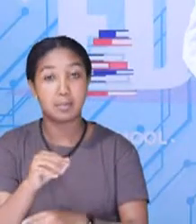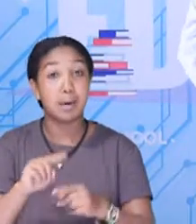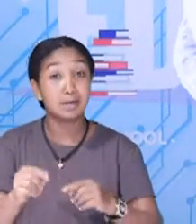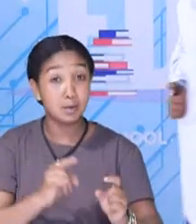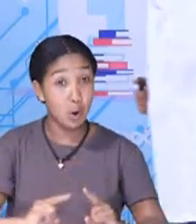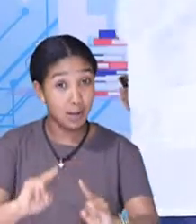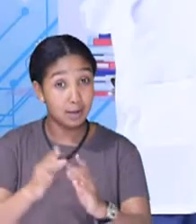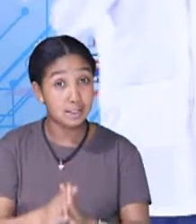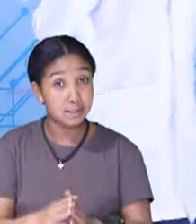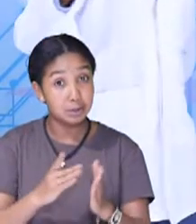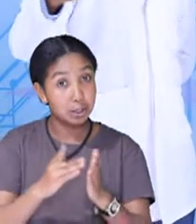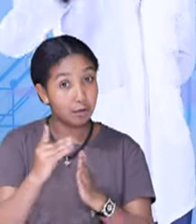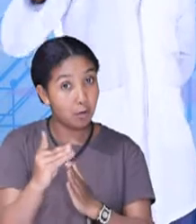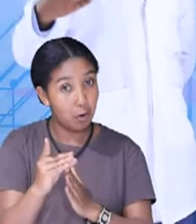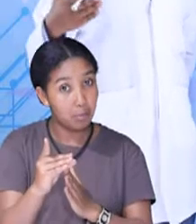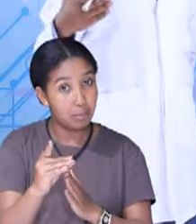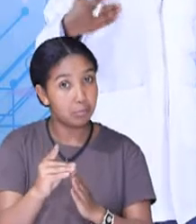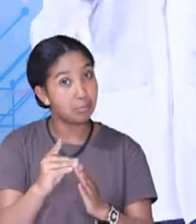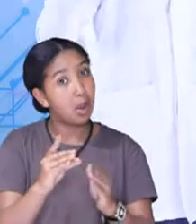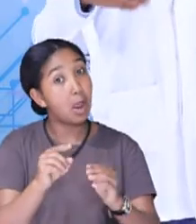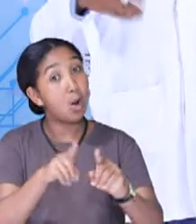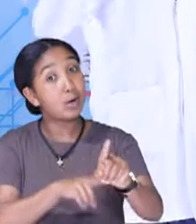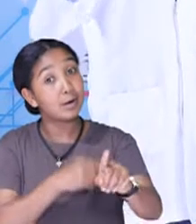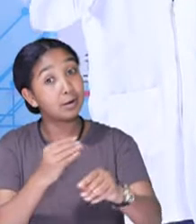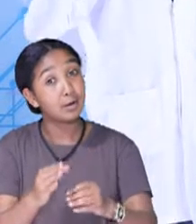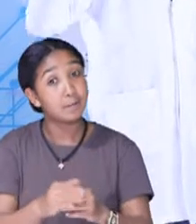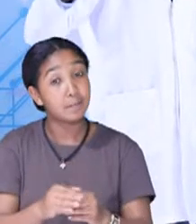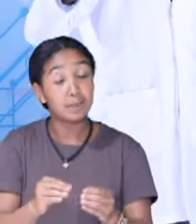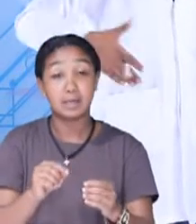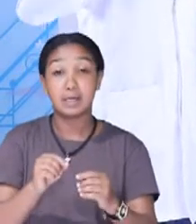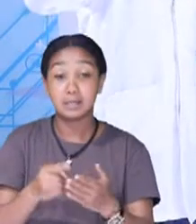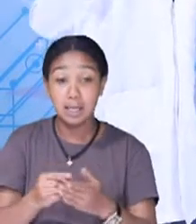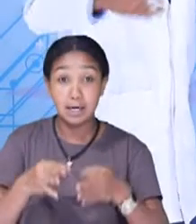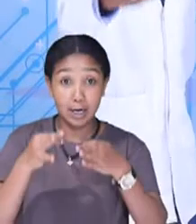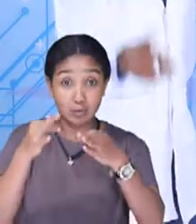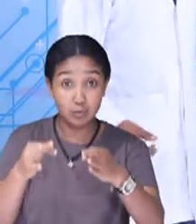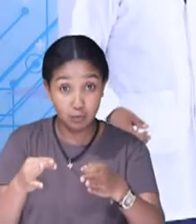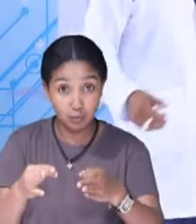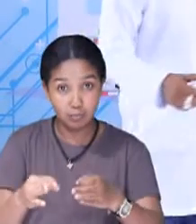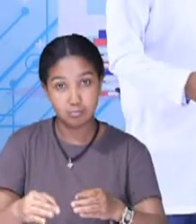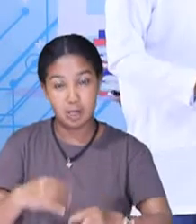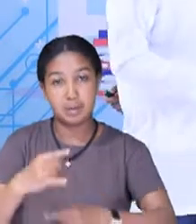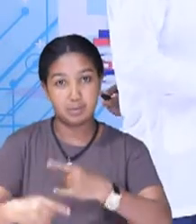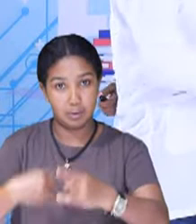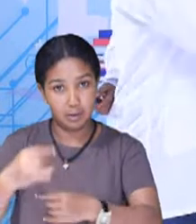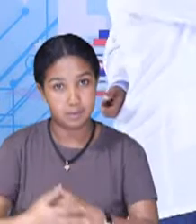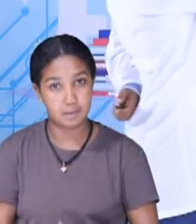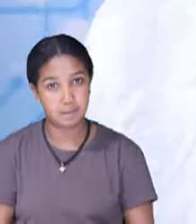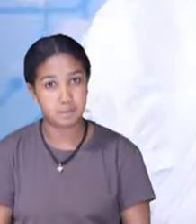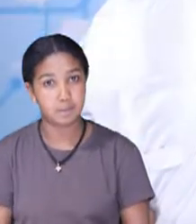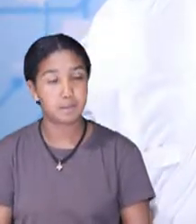By this way, they develop a longer neck, and they inherit that longer neck to their offspring.